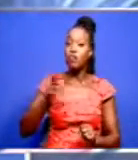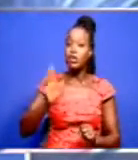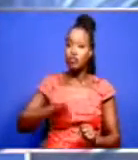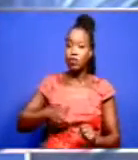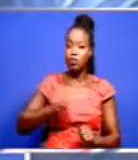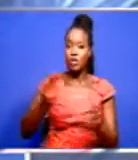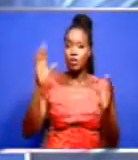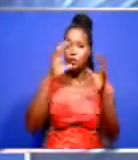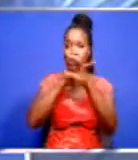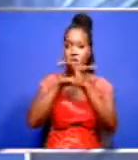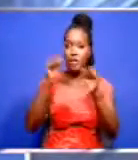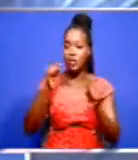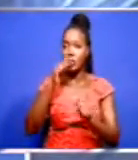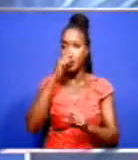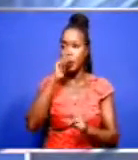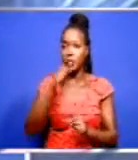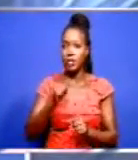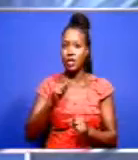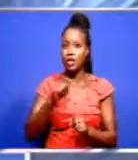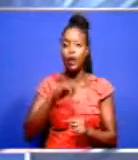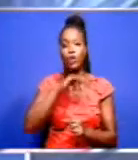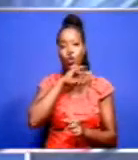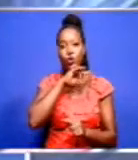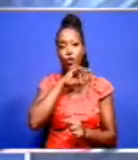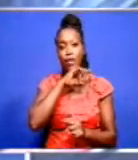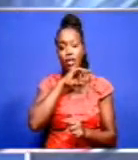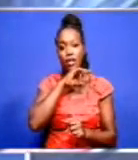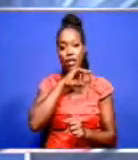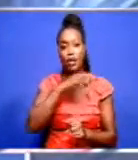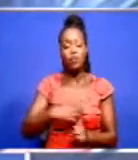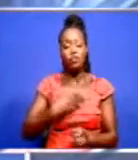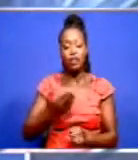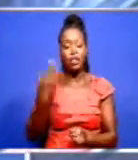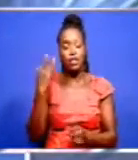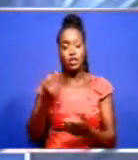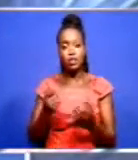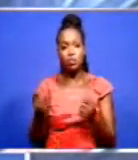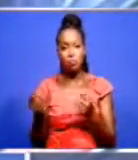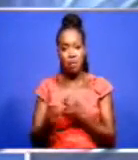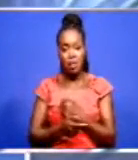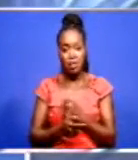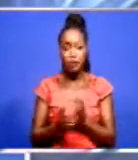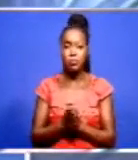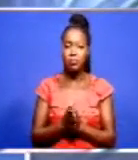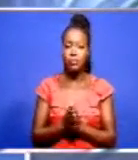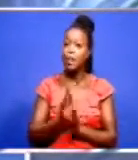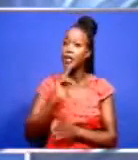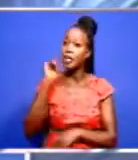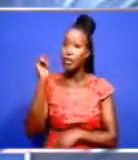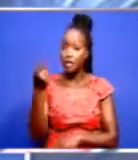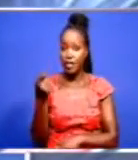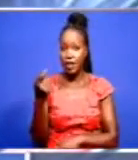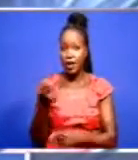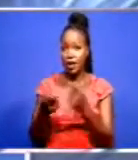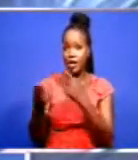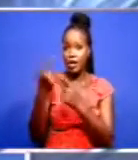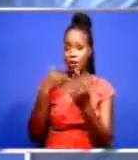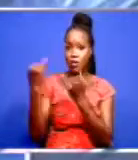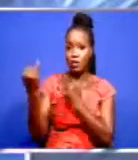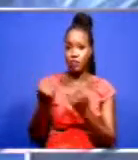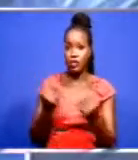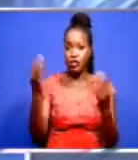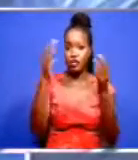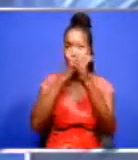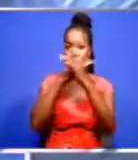to Uganda last month, and in Kenya she came courtesy of an invite by President